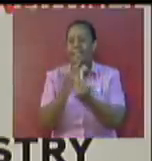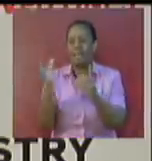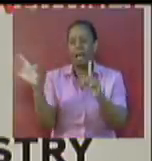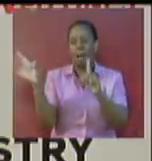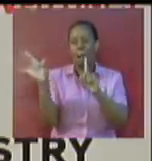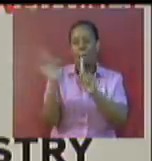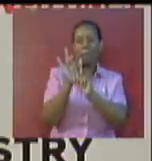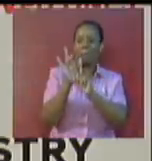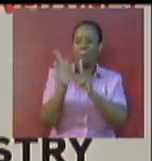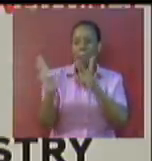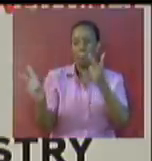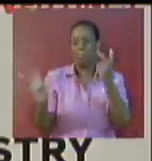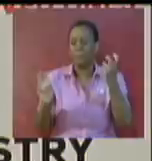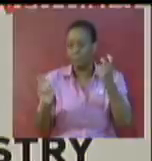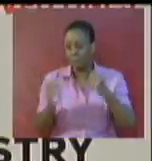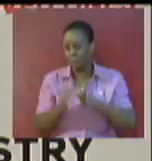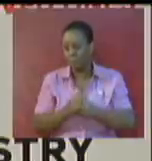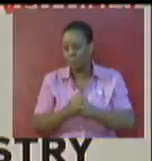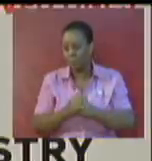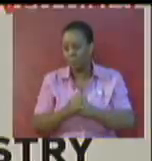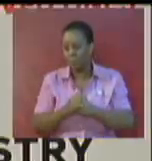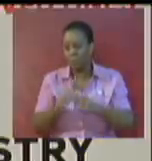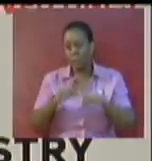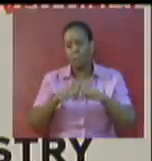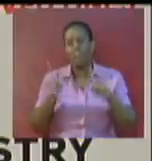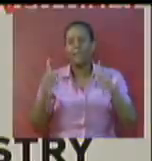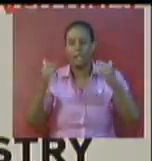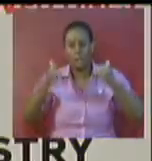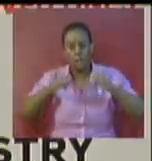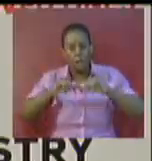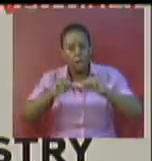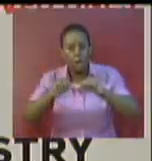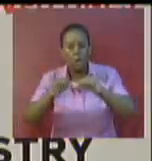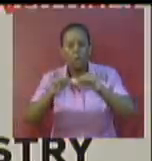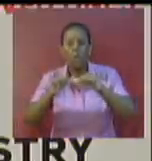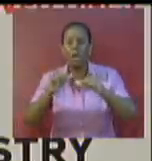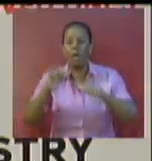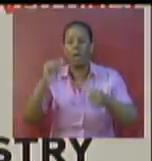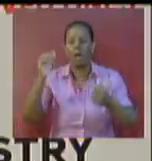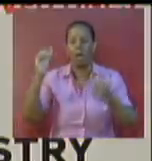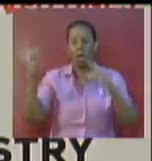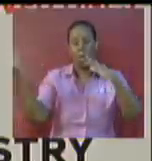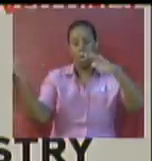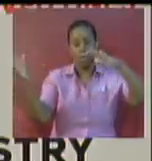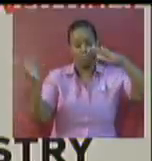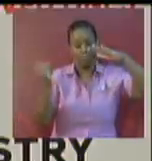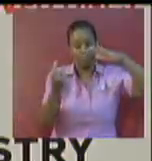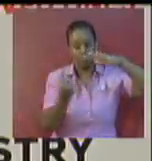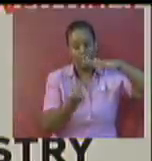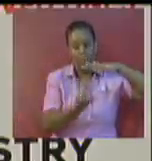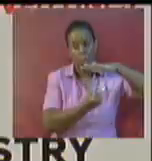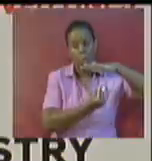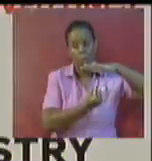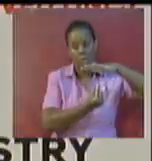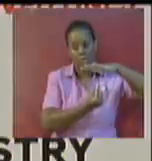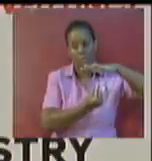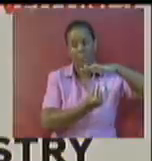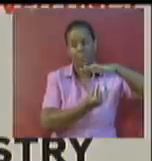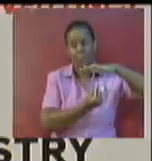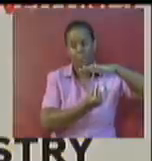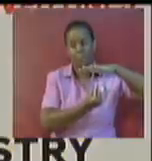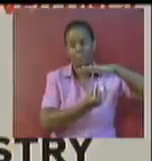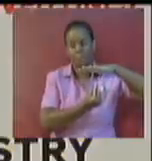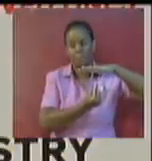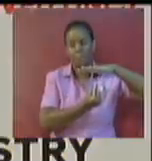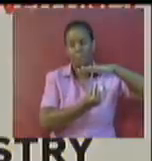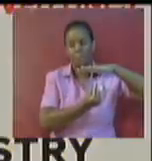you know, we have maintained our quarantine, state or state supervised quarantine throughout the pandemic. There hasn't been any period